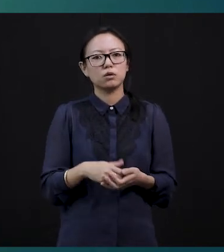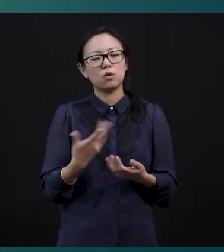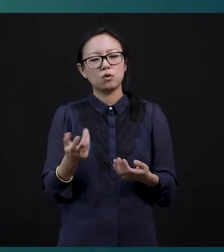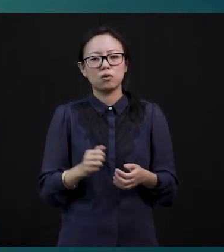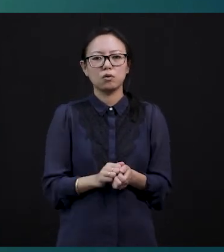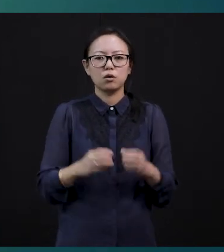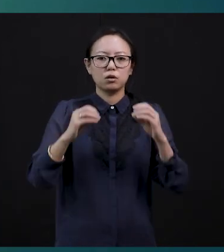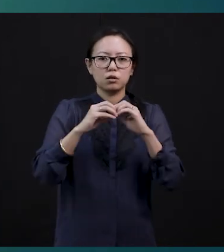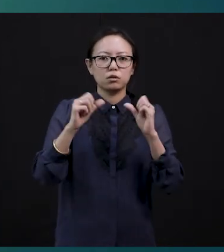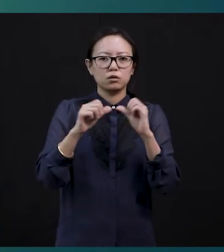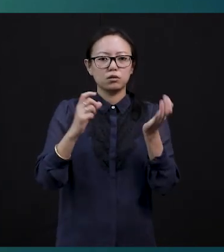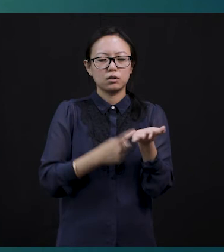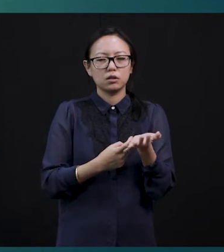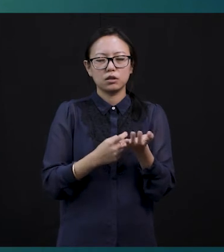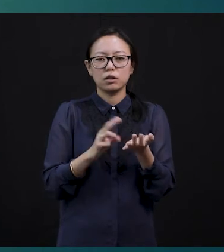be transporters.